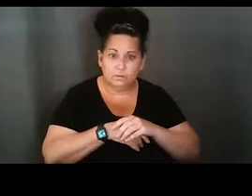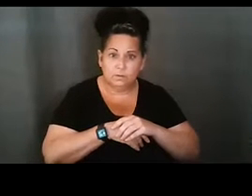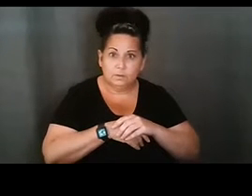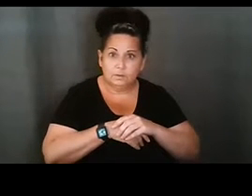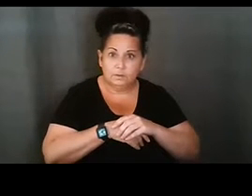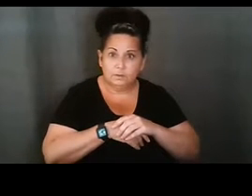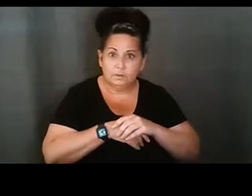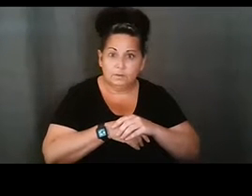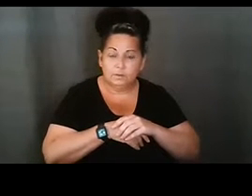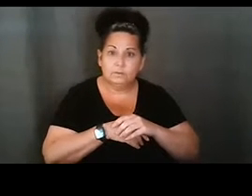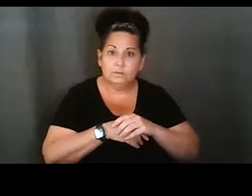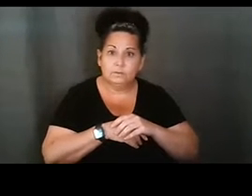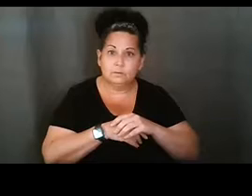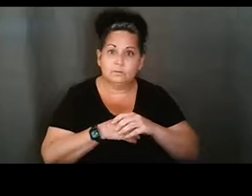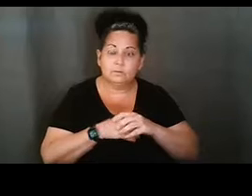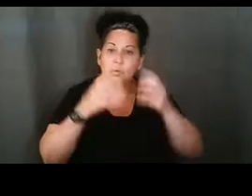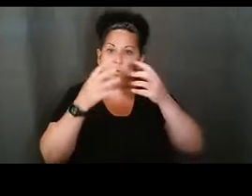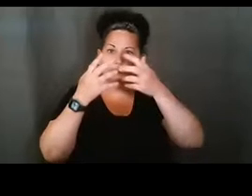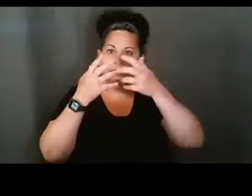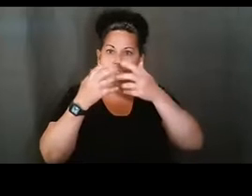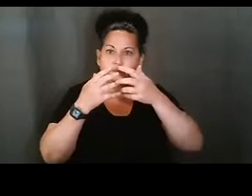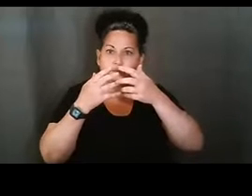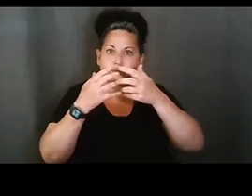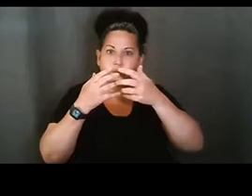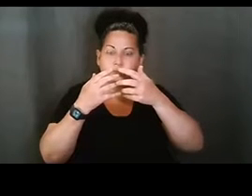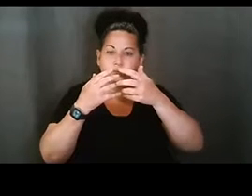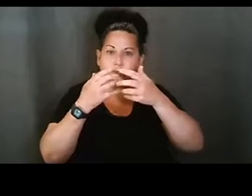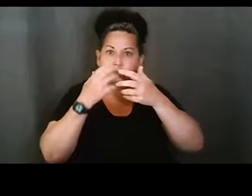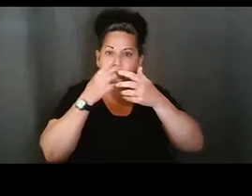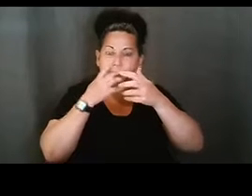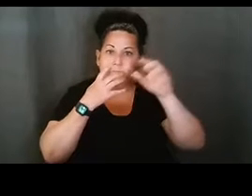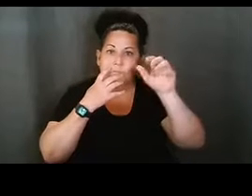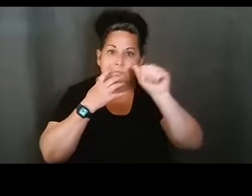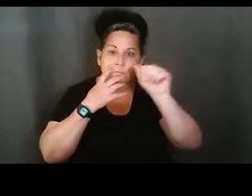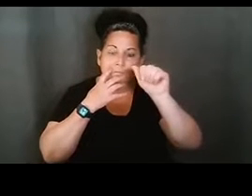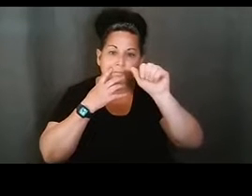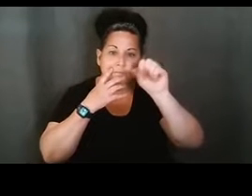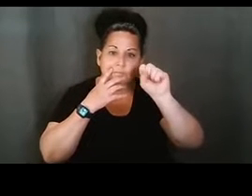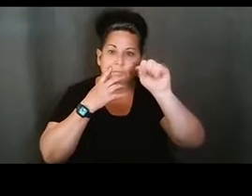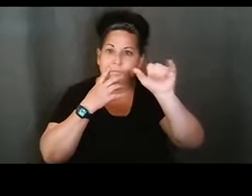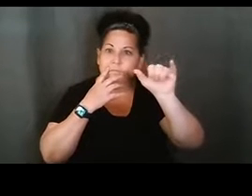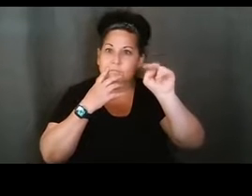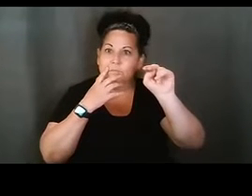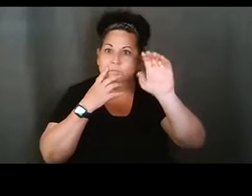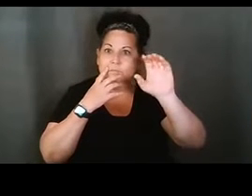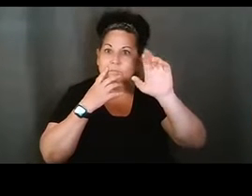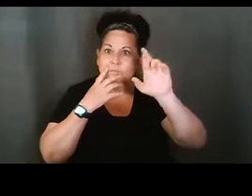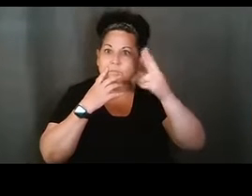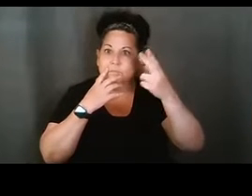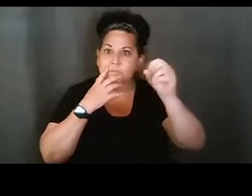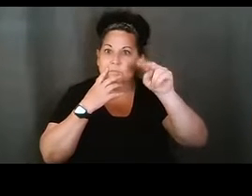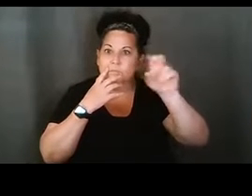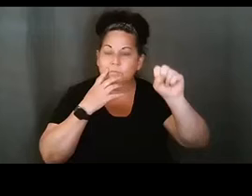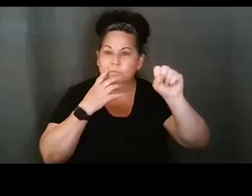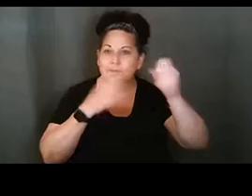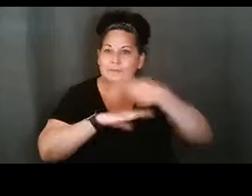That's the asynchronous day. Yes. Well, he has a phone number, right? Yes. You have